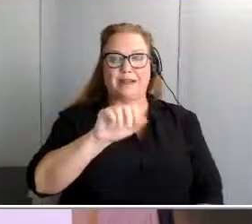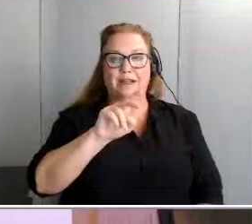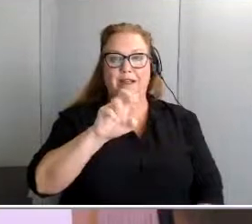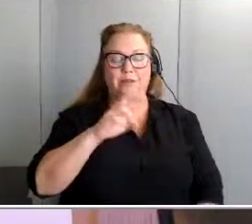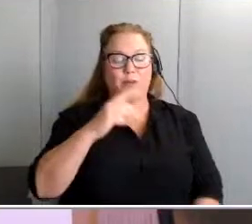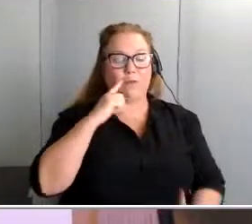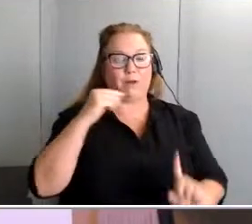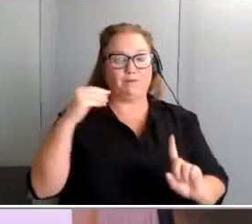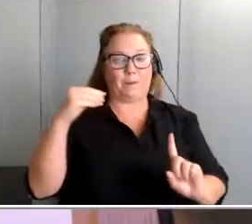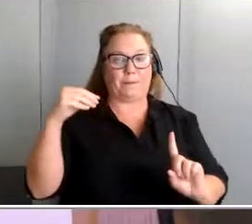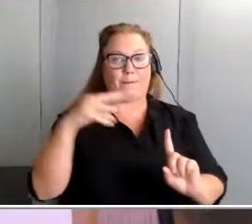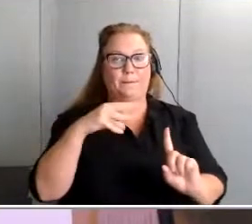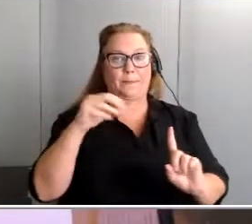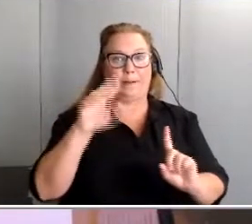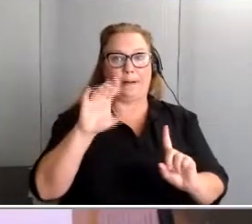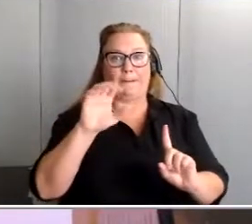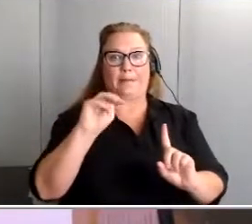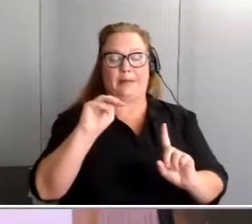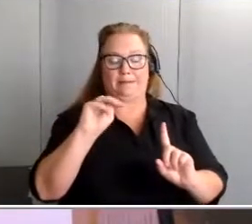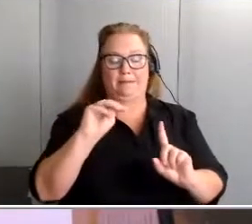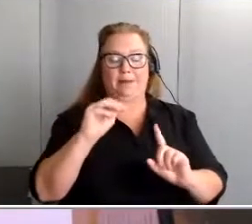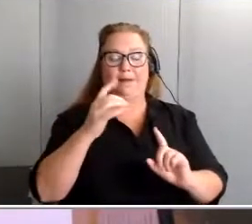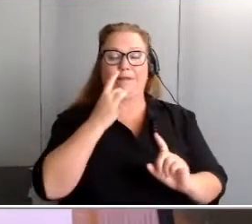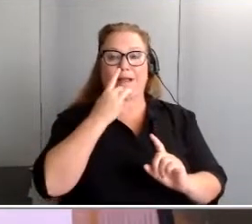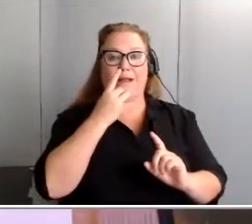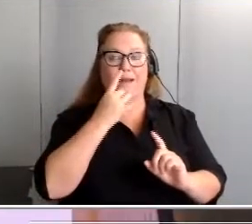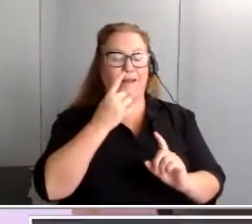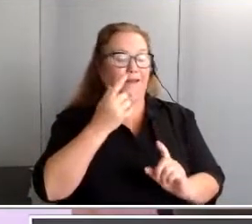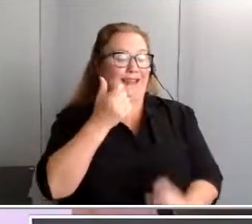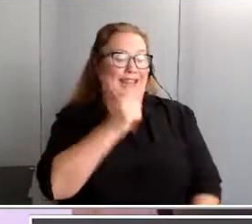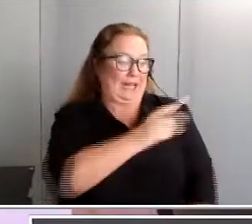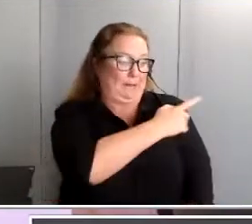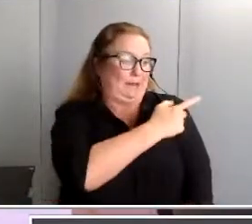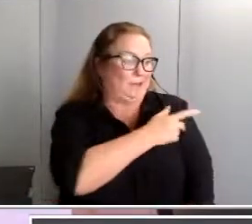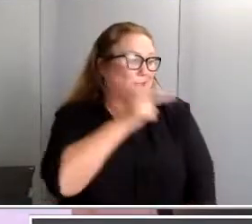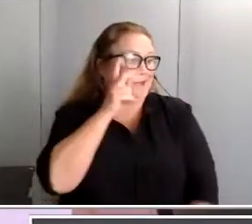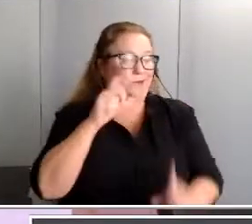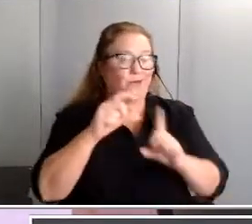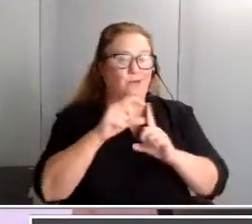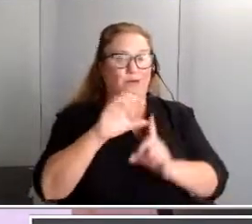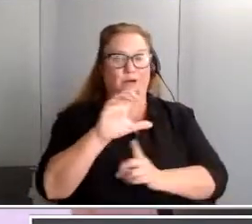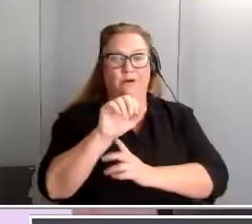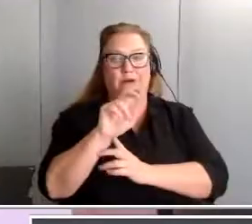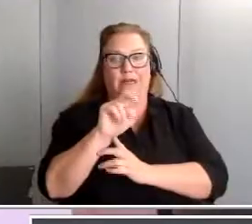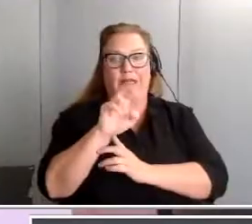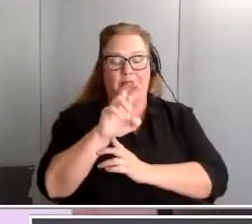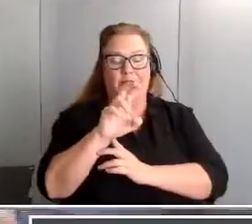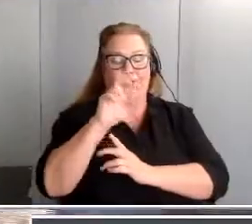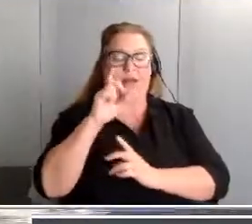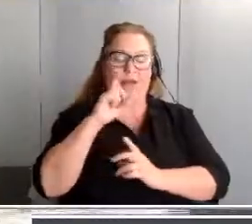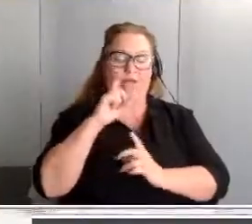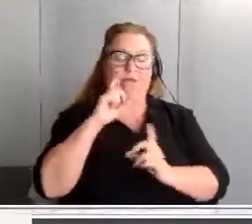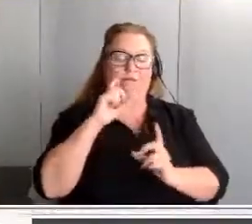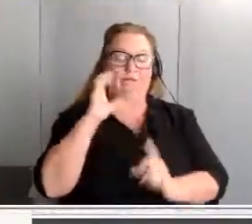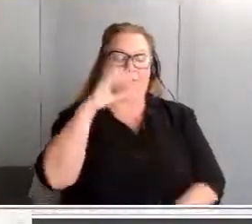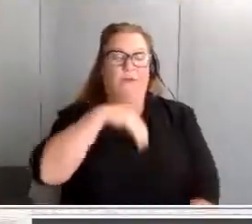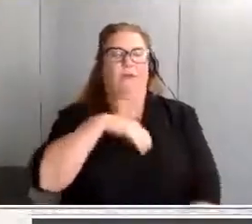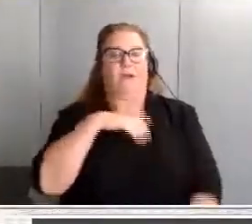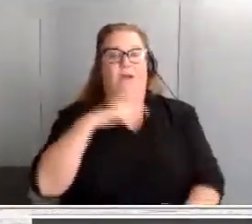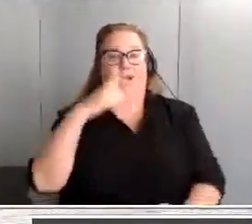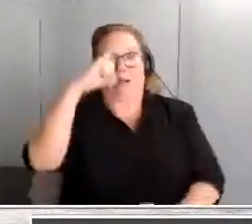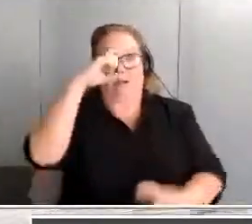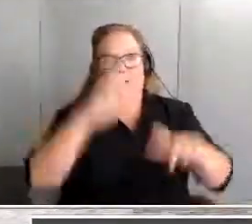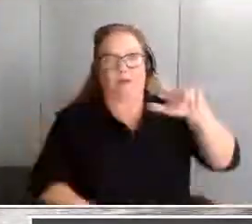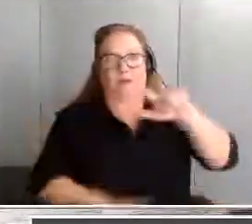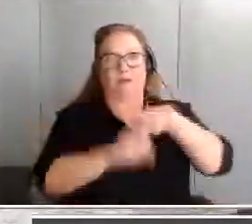light. Whenever any patient hears the word cancer, they have all kinds of crazy thoughts that go through their mind. They sure do.